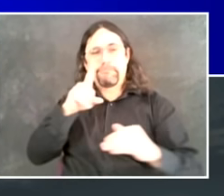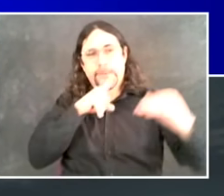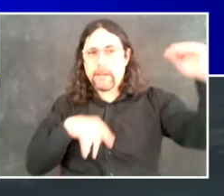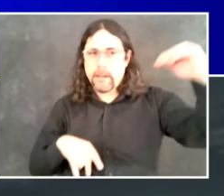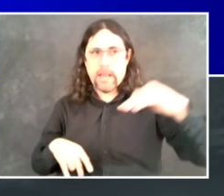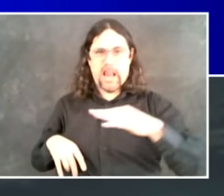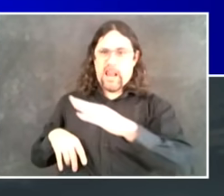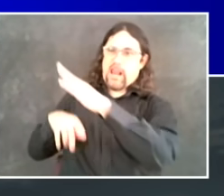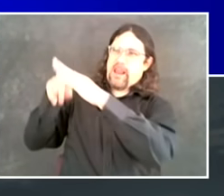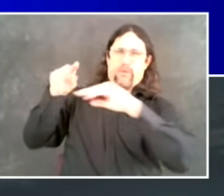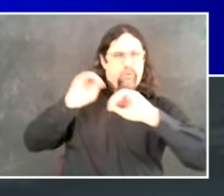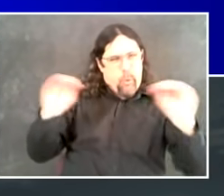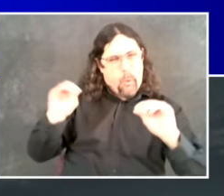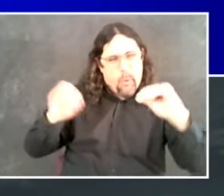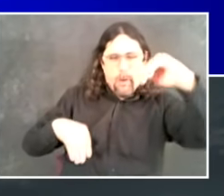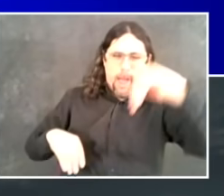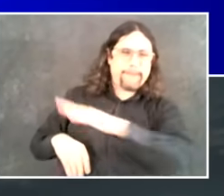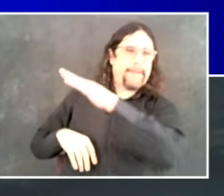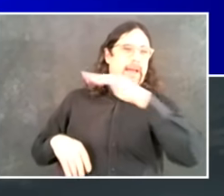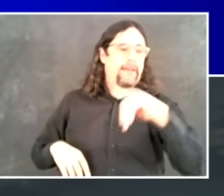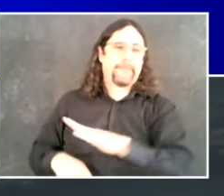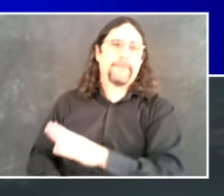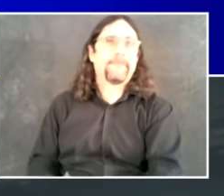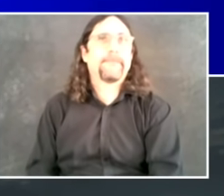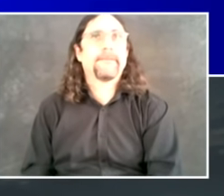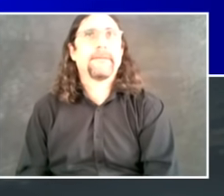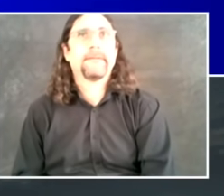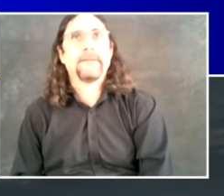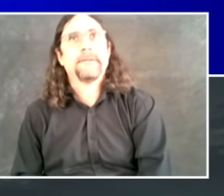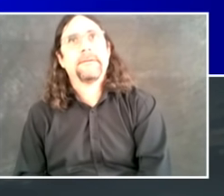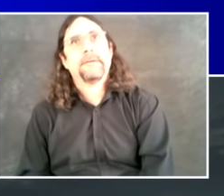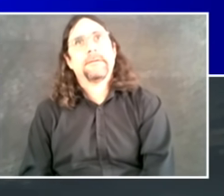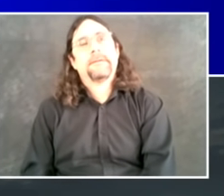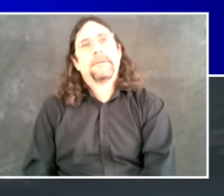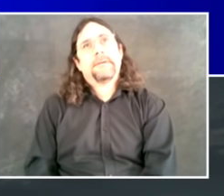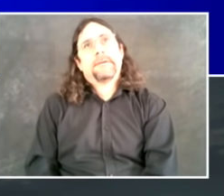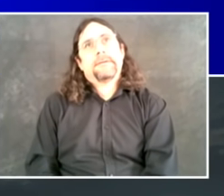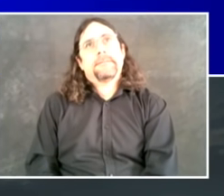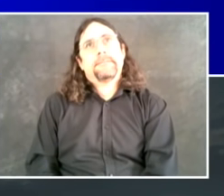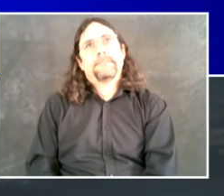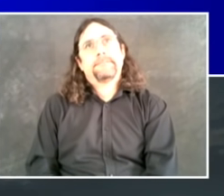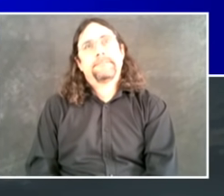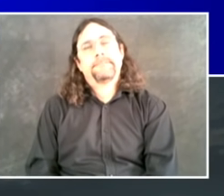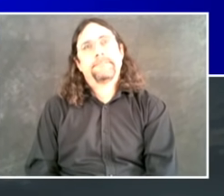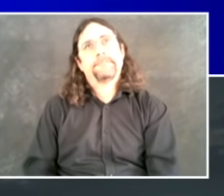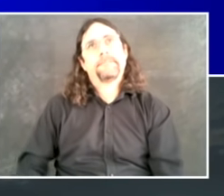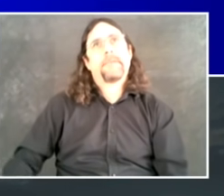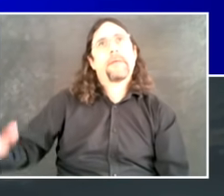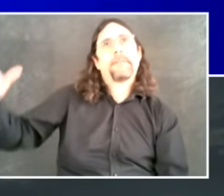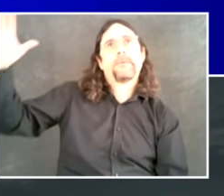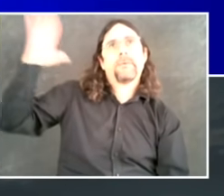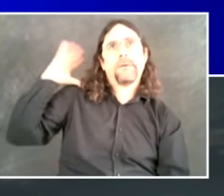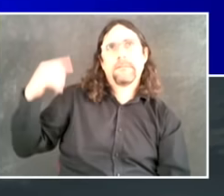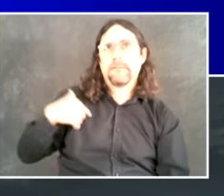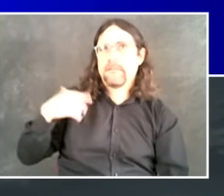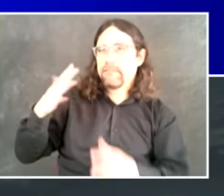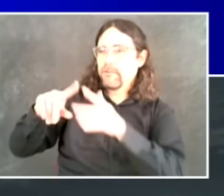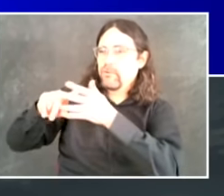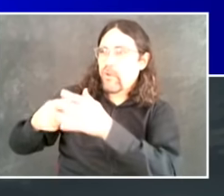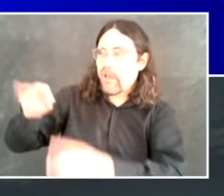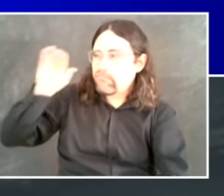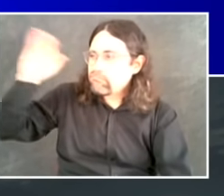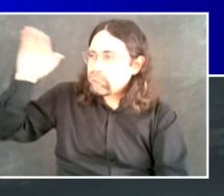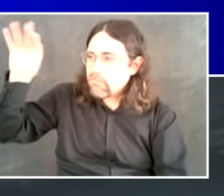24th. That request, that plea was ignored. We still are waiting for the federal government to help us. Now we need their help